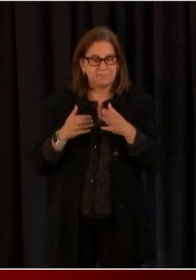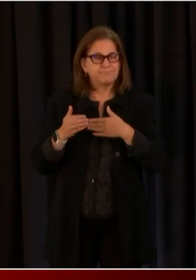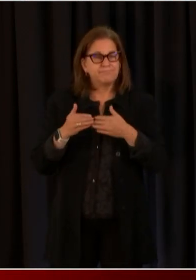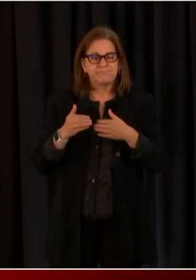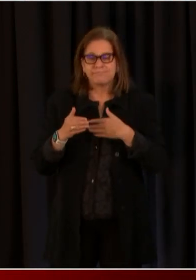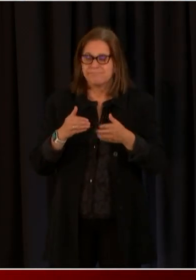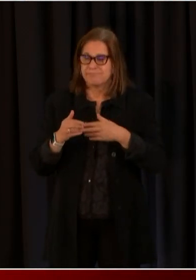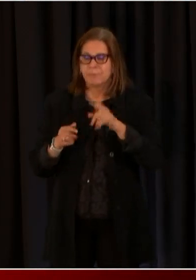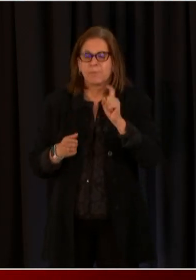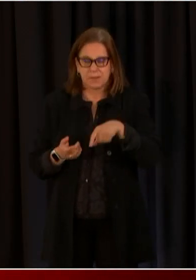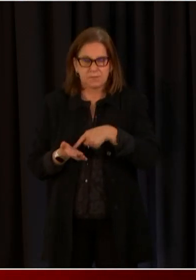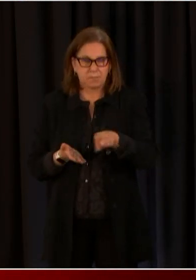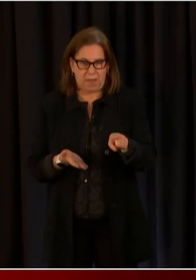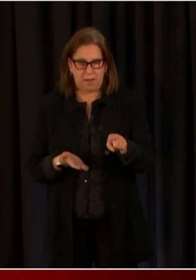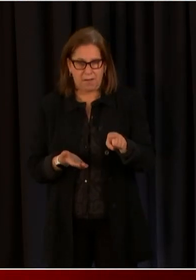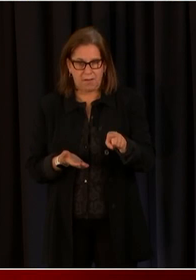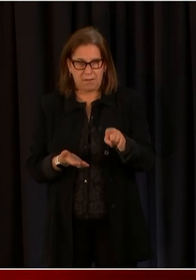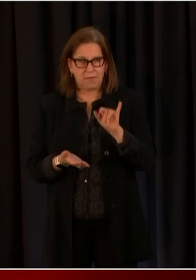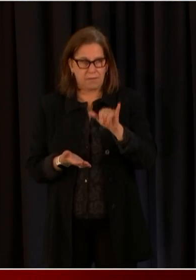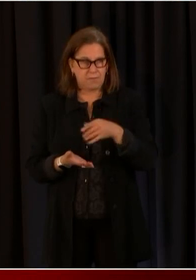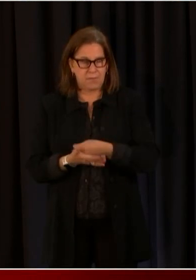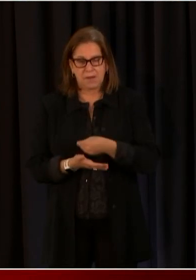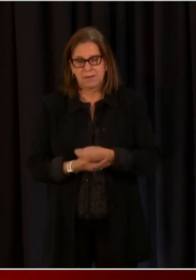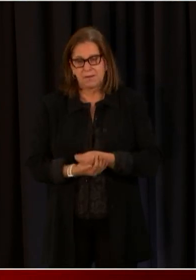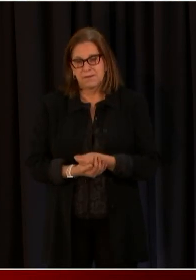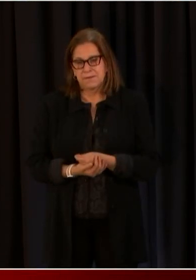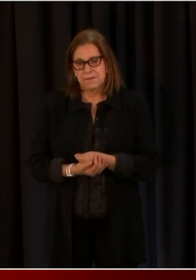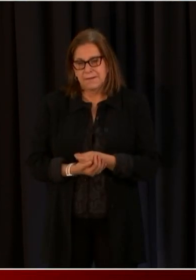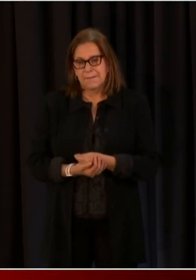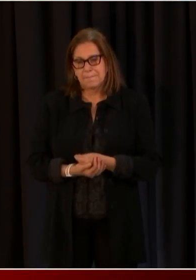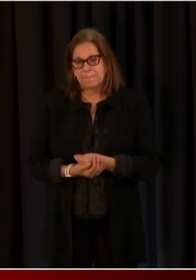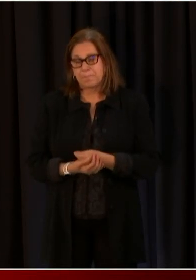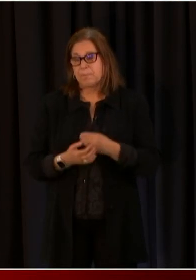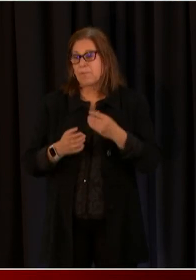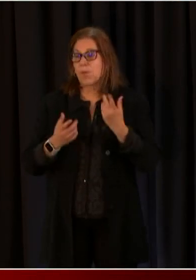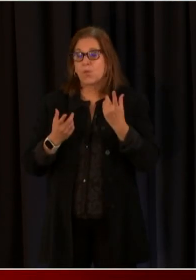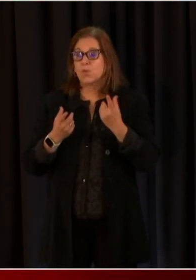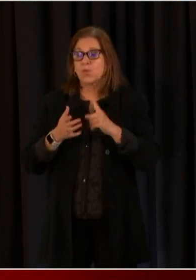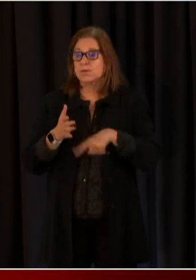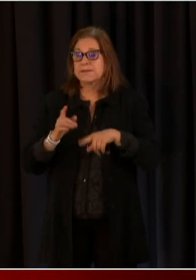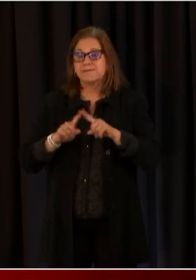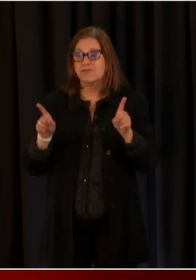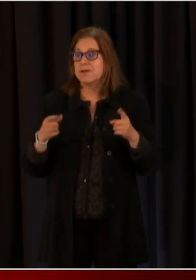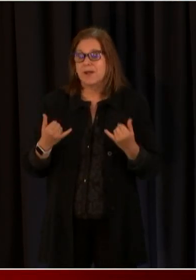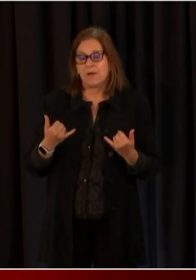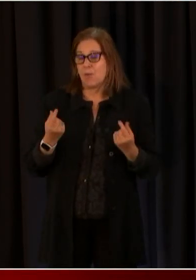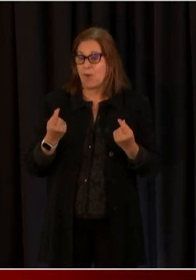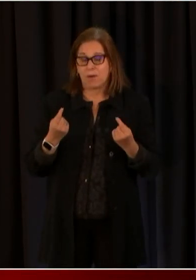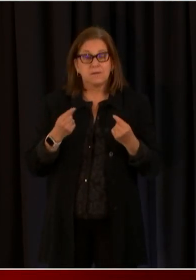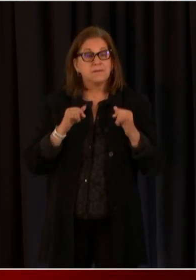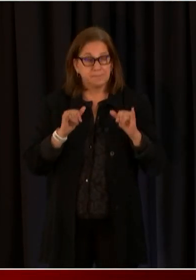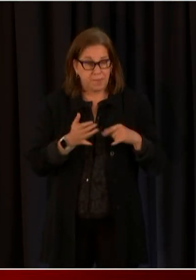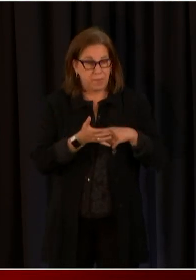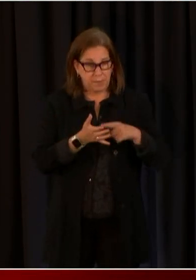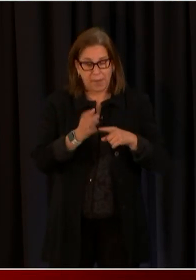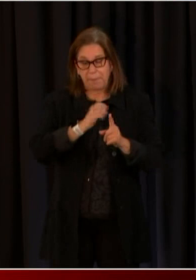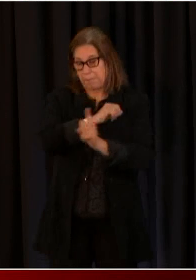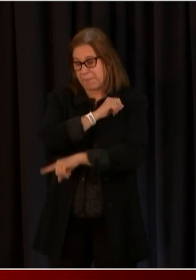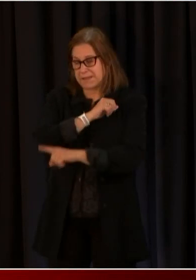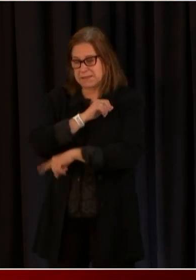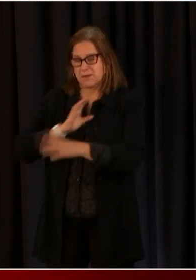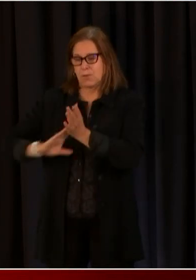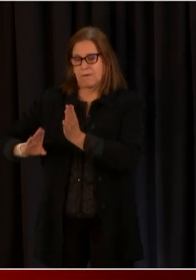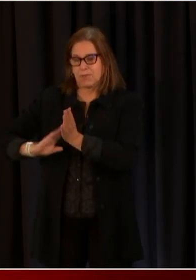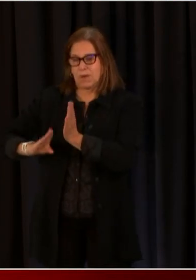original ticket amount. However, penalties will be waived. For some, this will be a huge benefit and